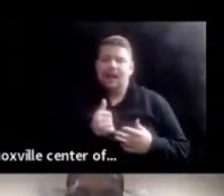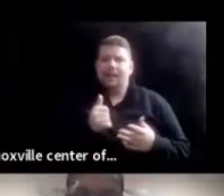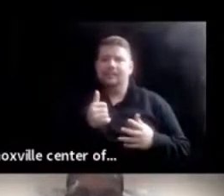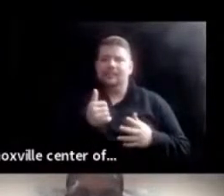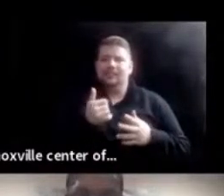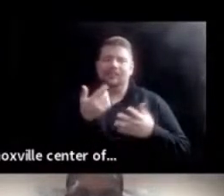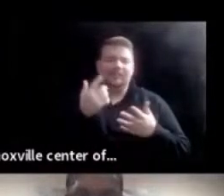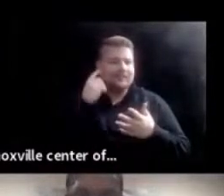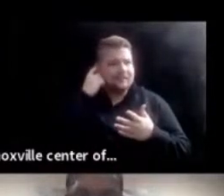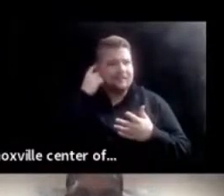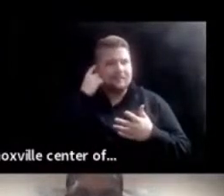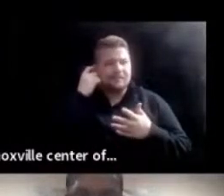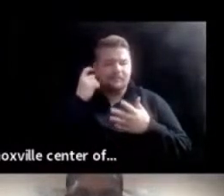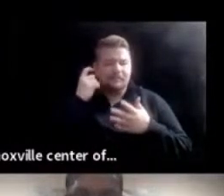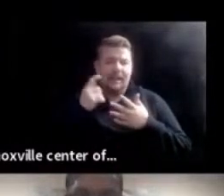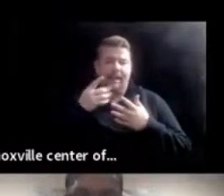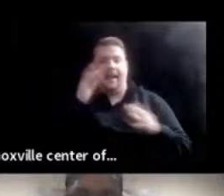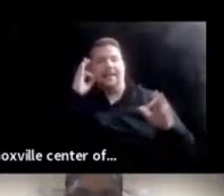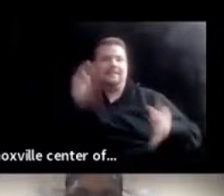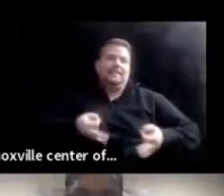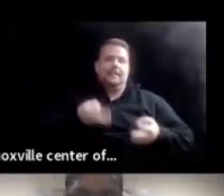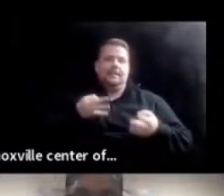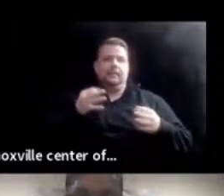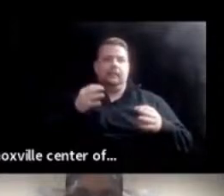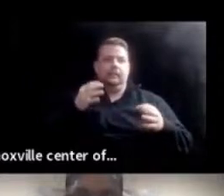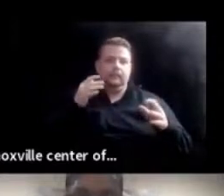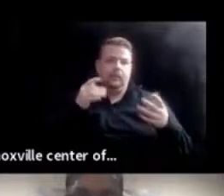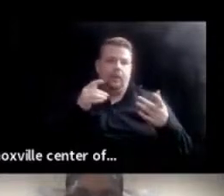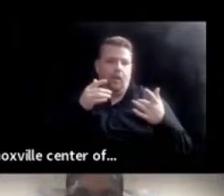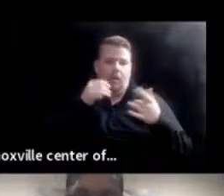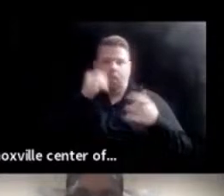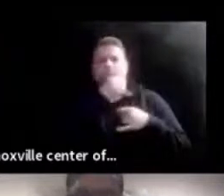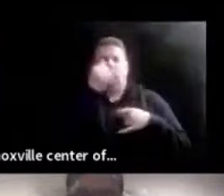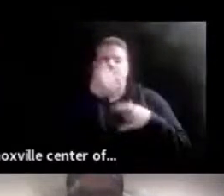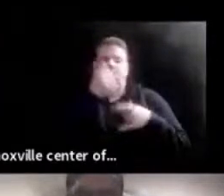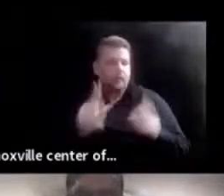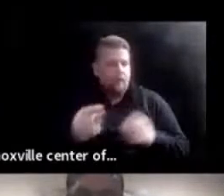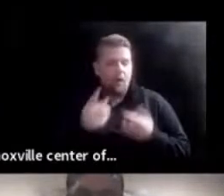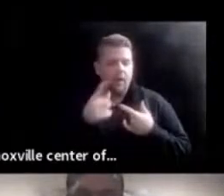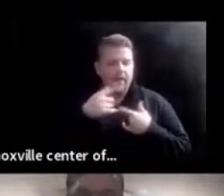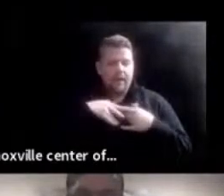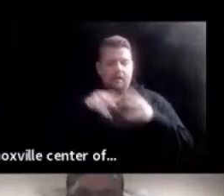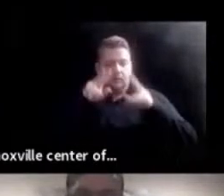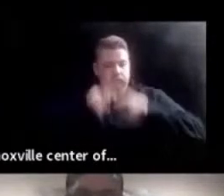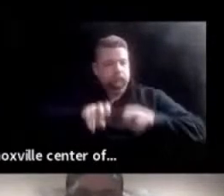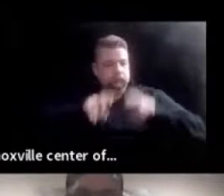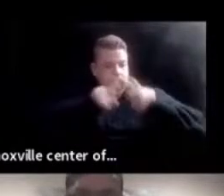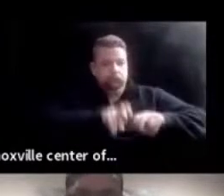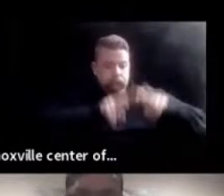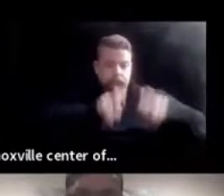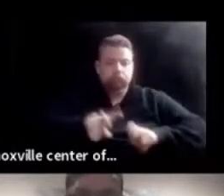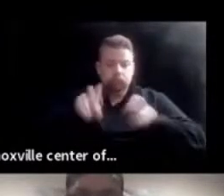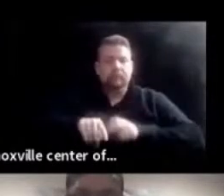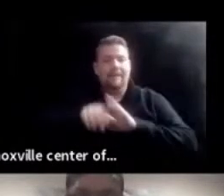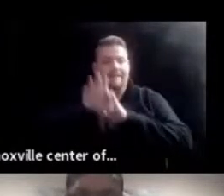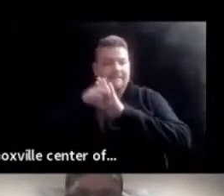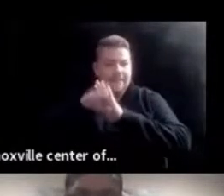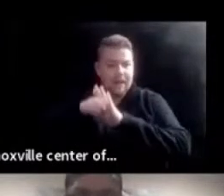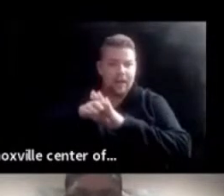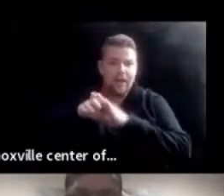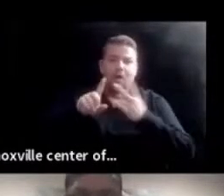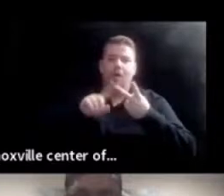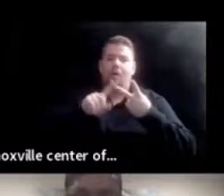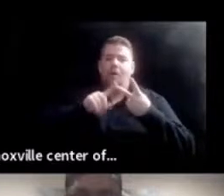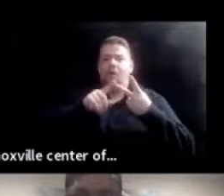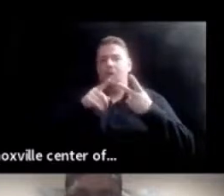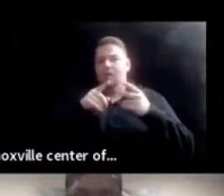kind of a decision taken lightly. They're looking at video footage. They're looking at